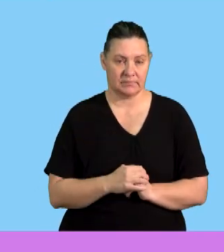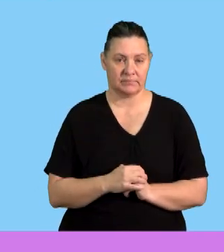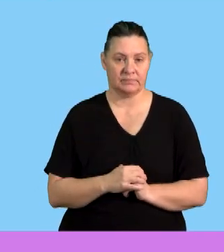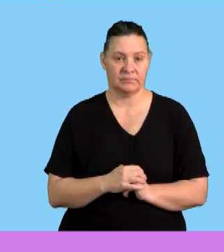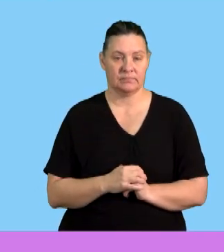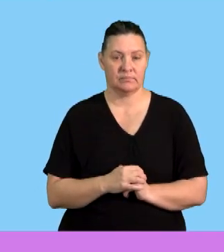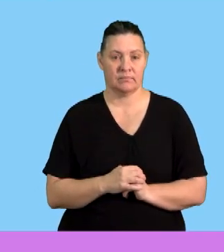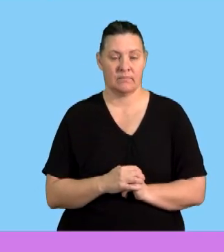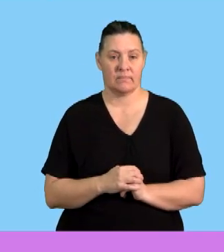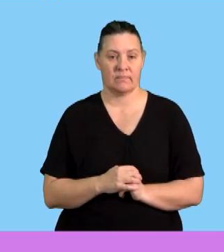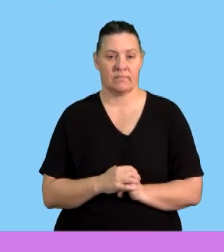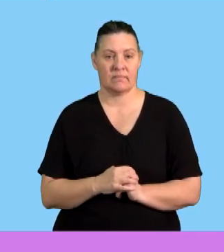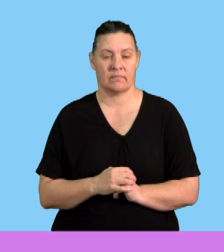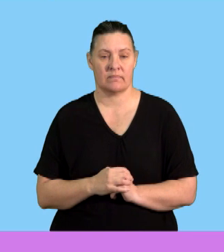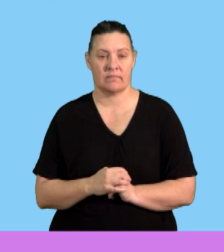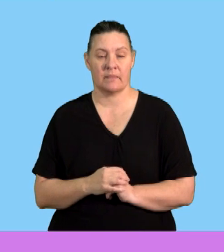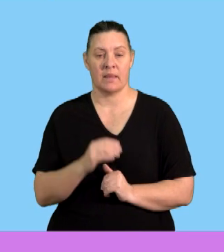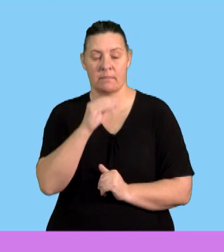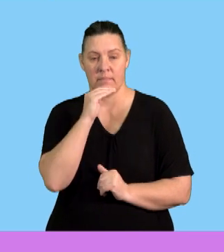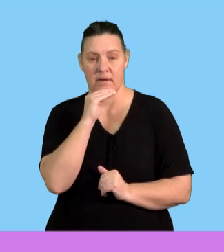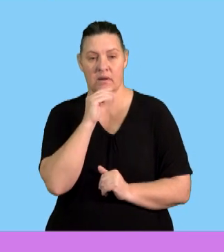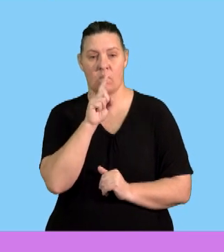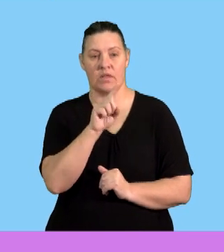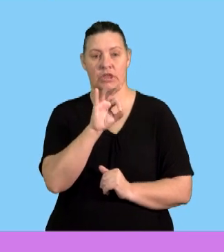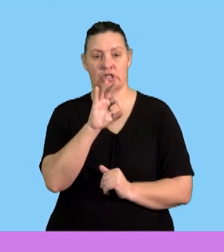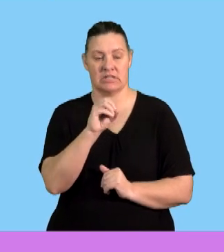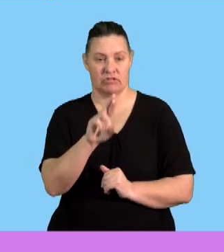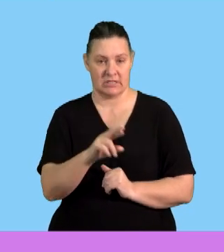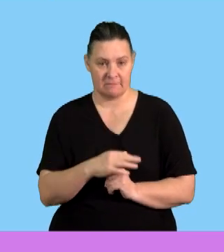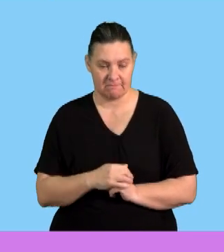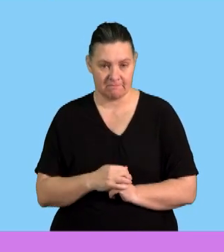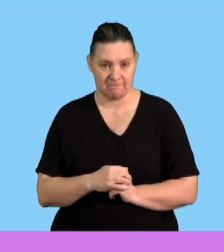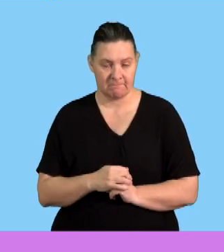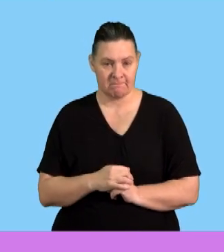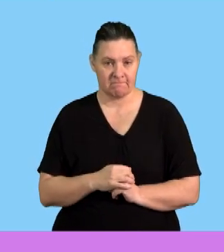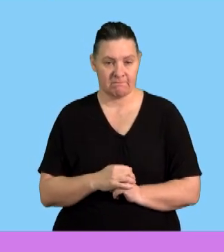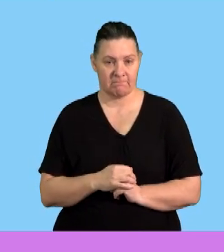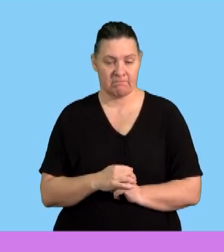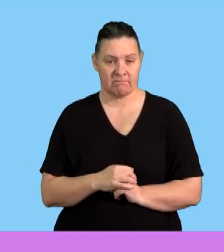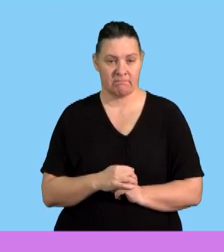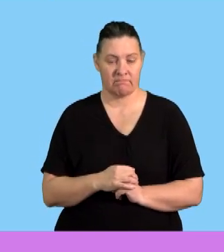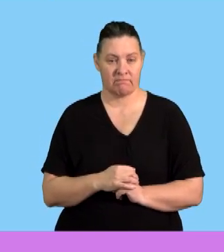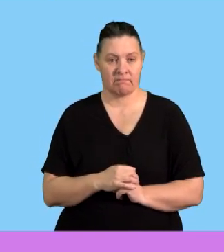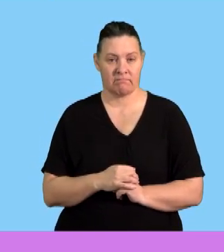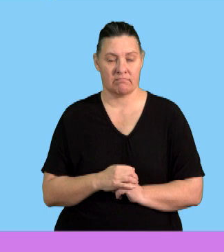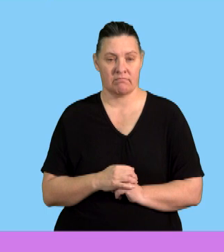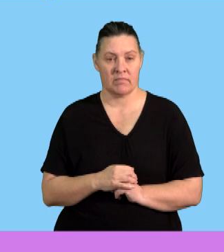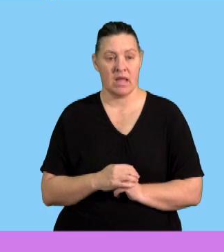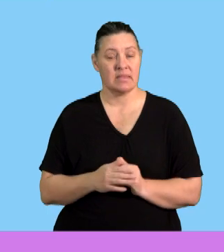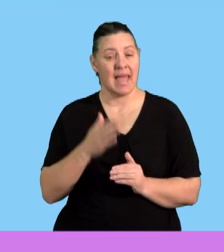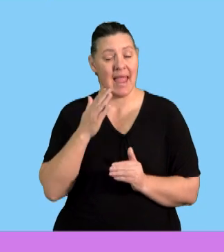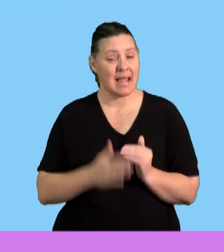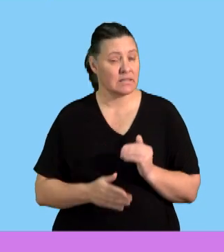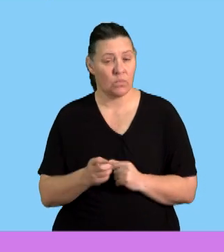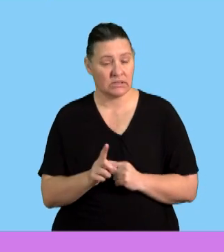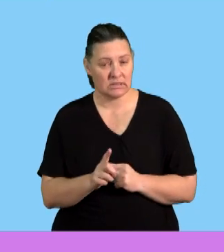7.5%, and that is 130 Rand. So we end